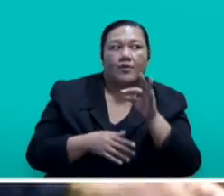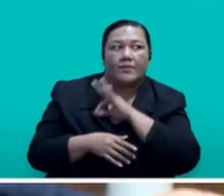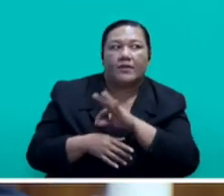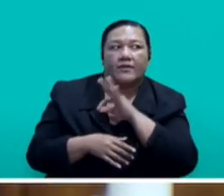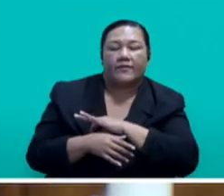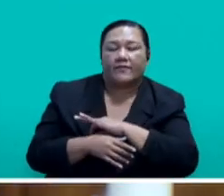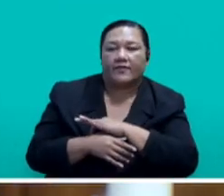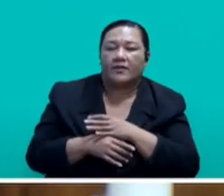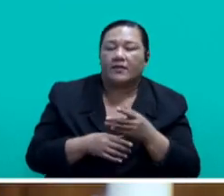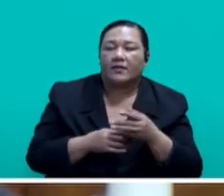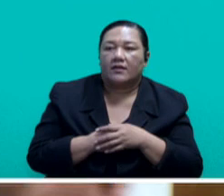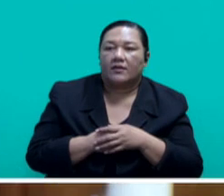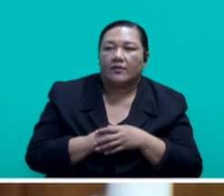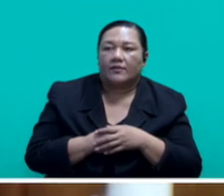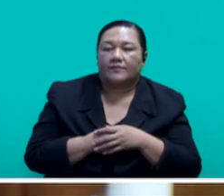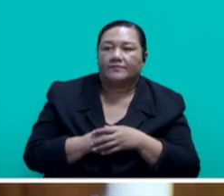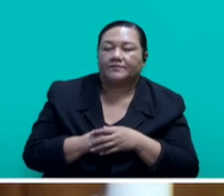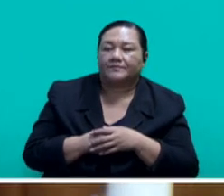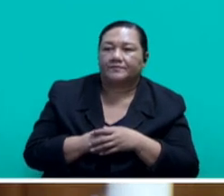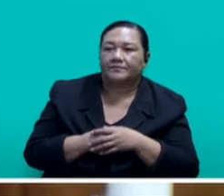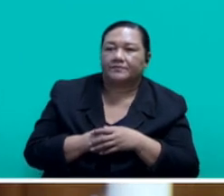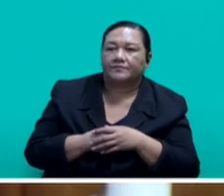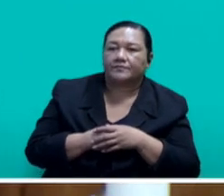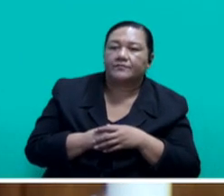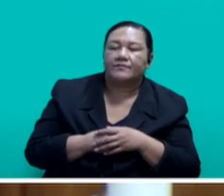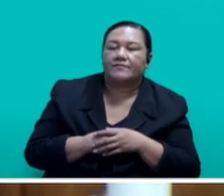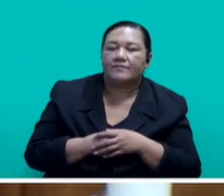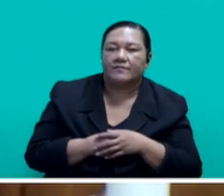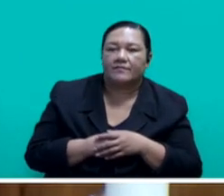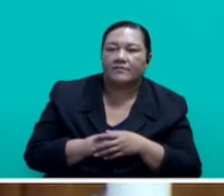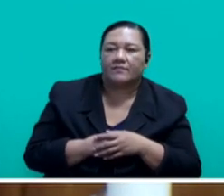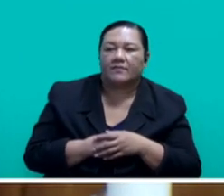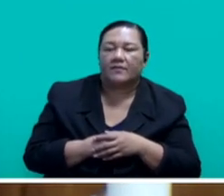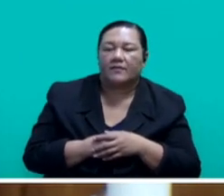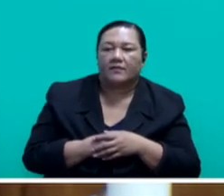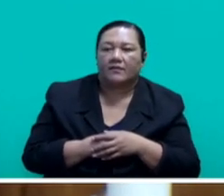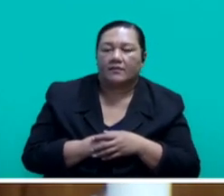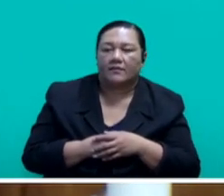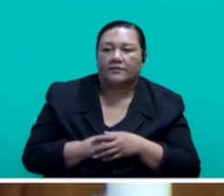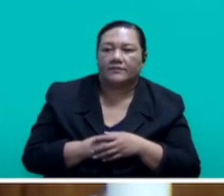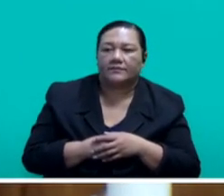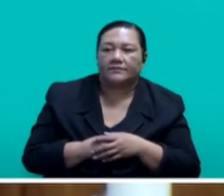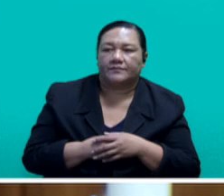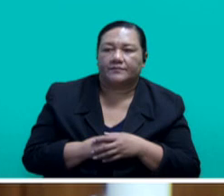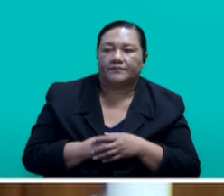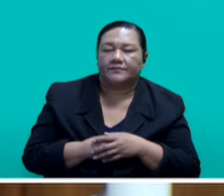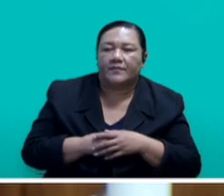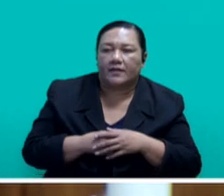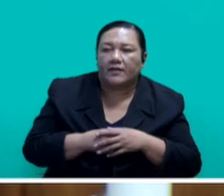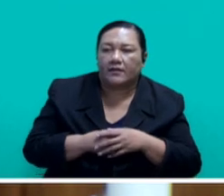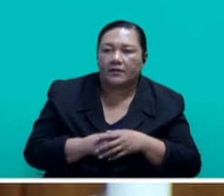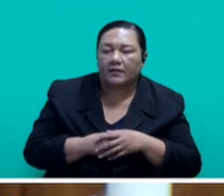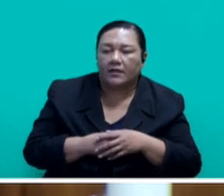our citizens. We have to clean up the mess created by 16 years of poor governance and build the